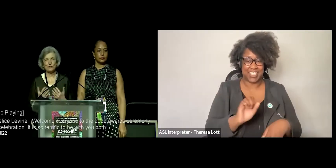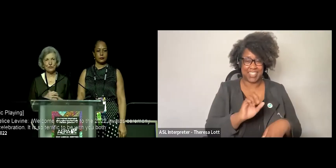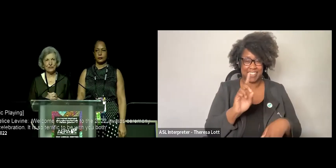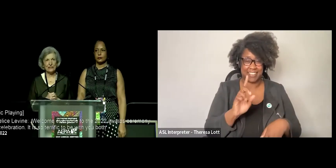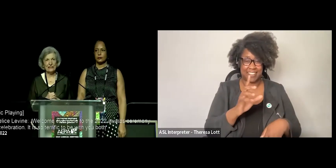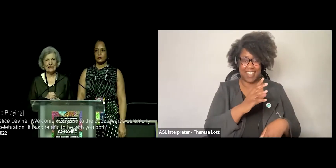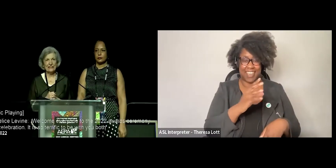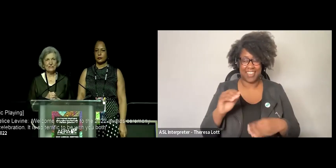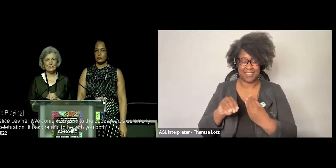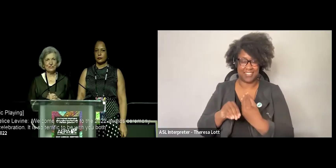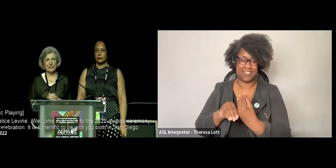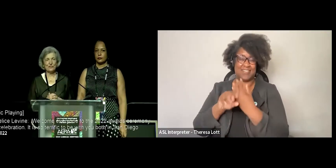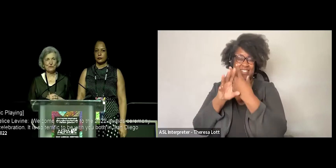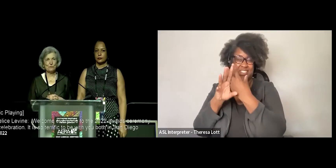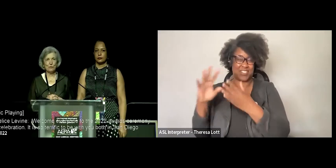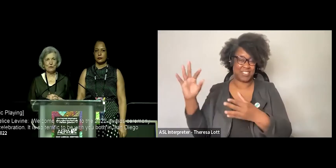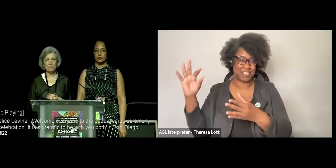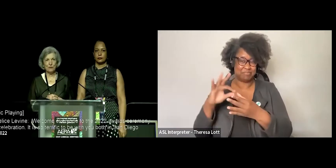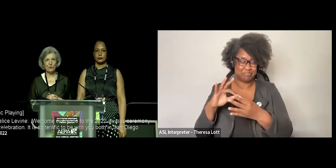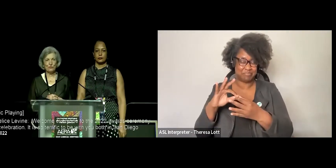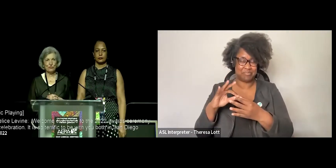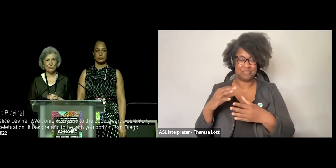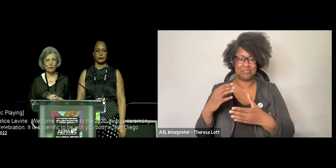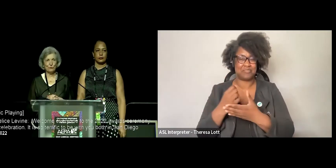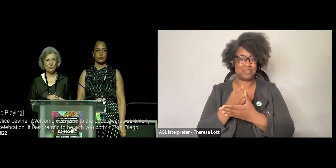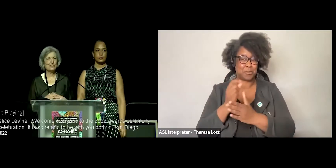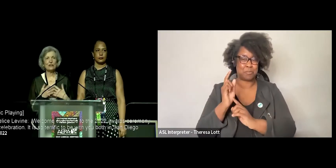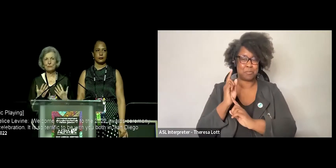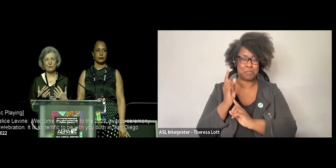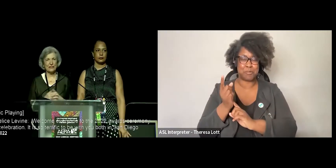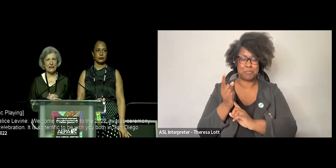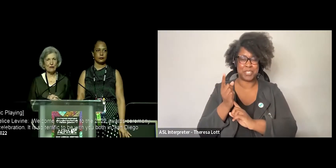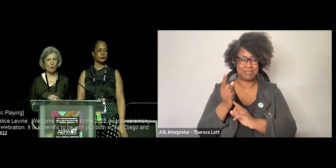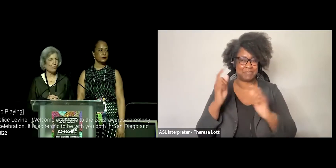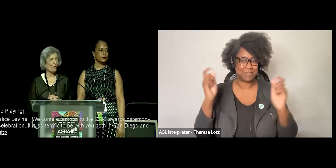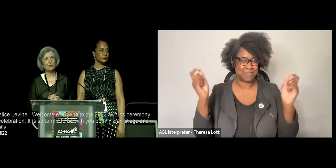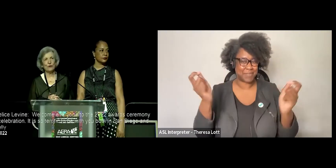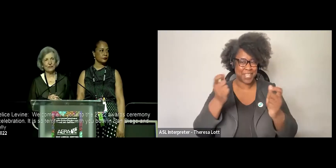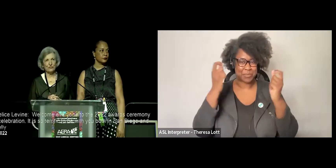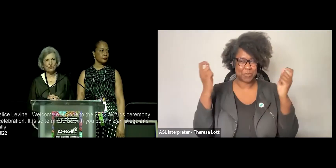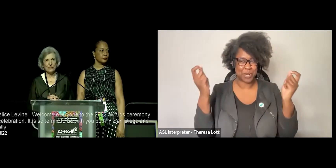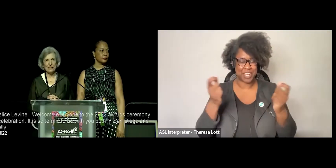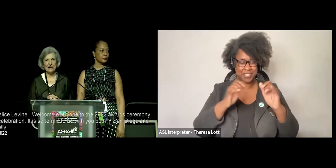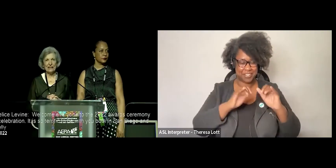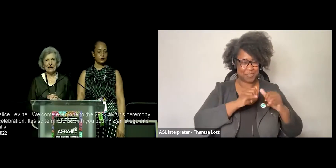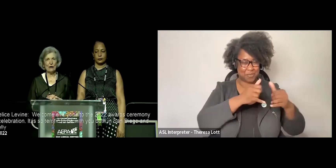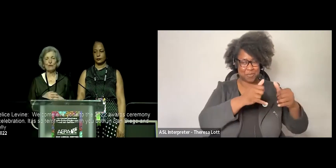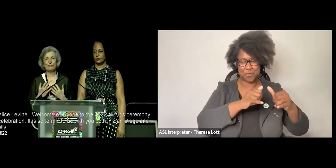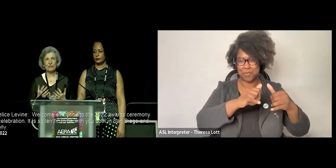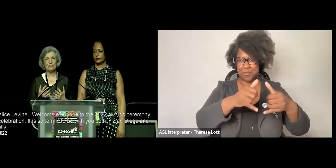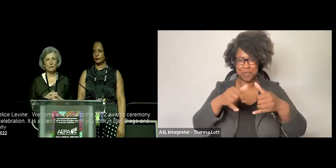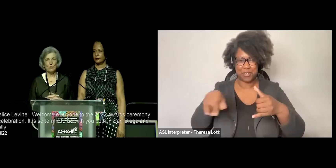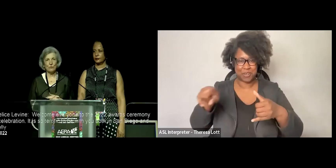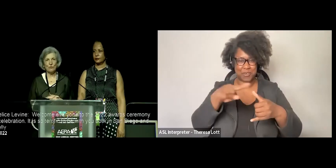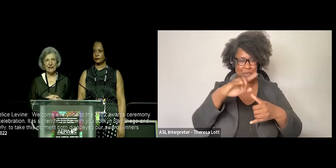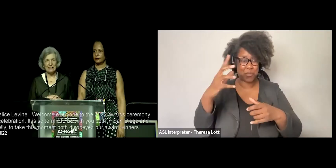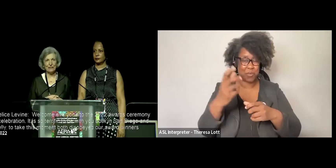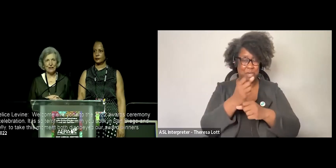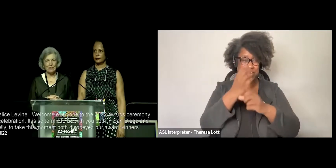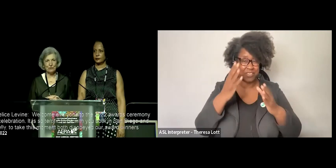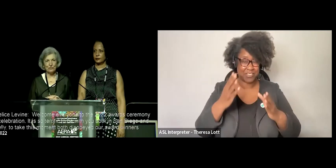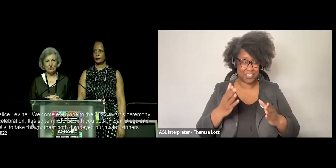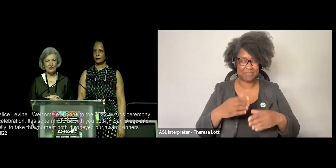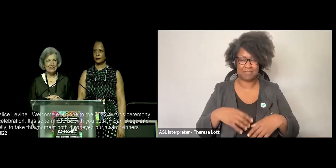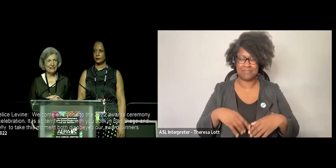as virtually, to take this moment both to celebrate our award winners, our field, and what we